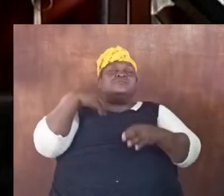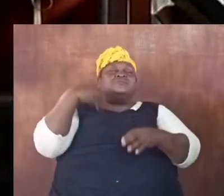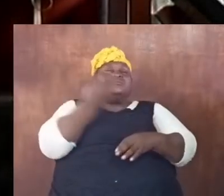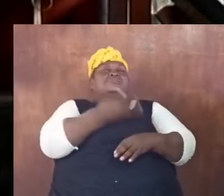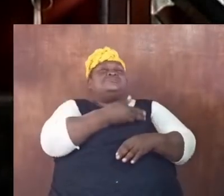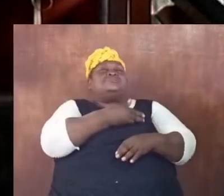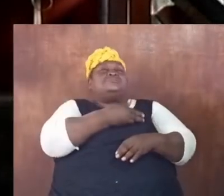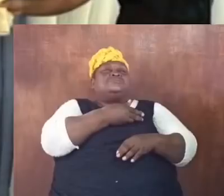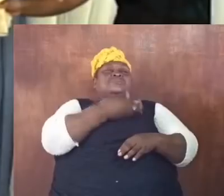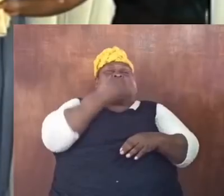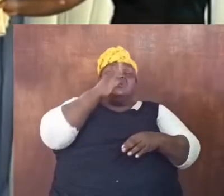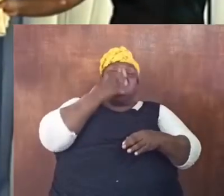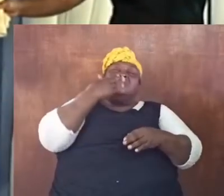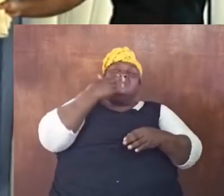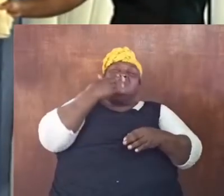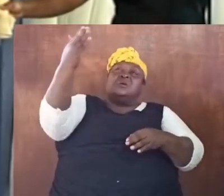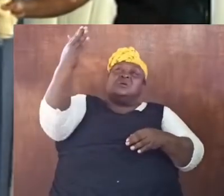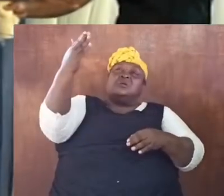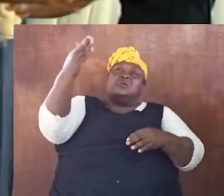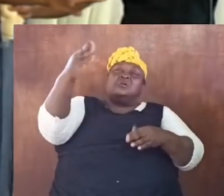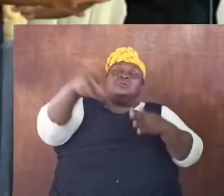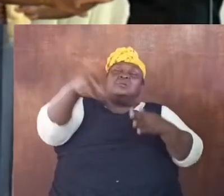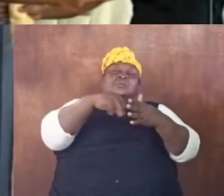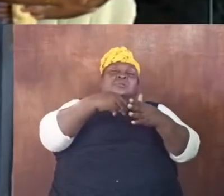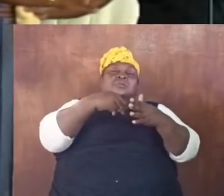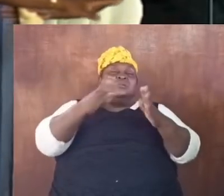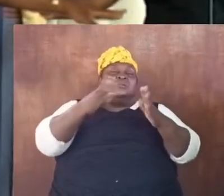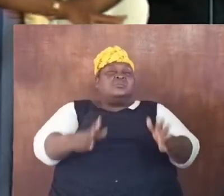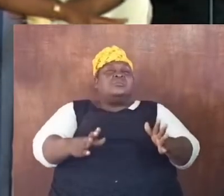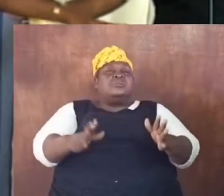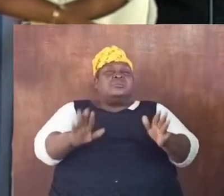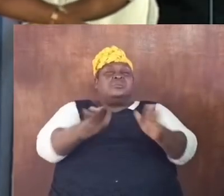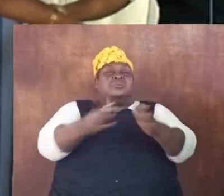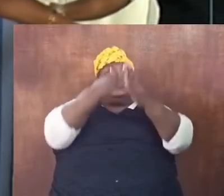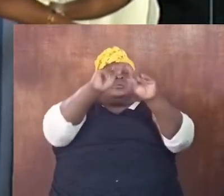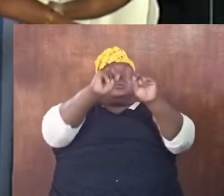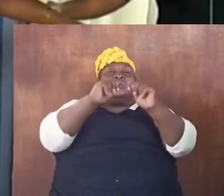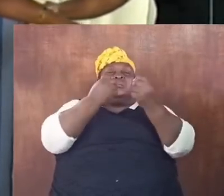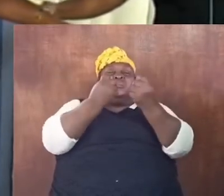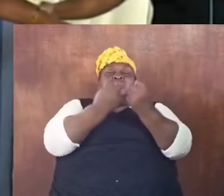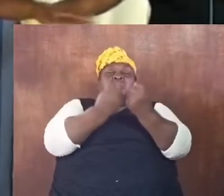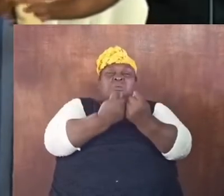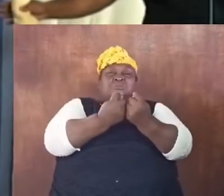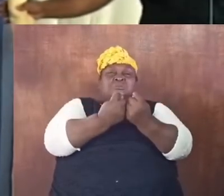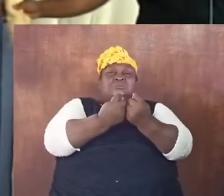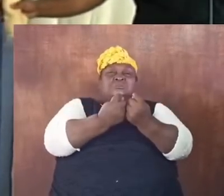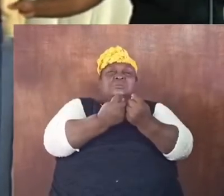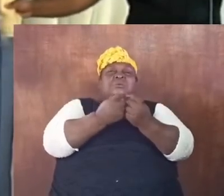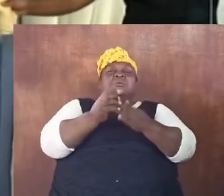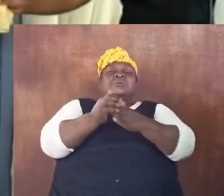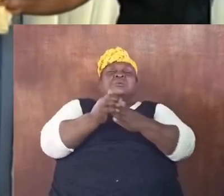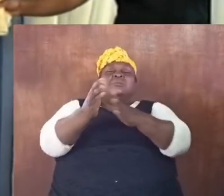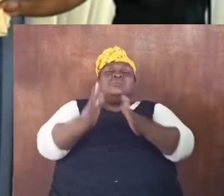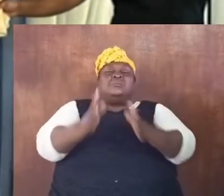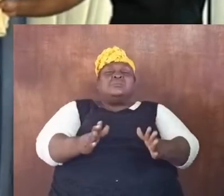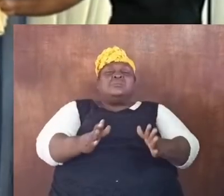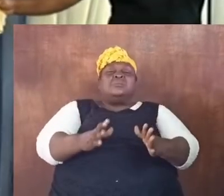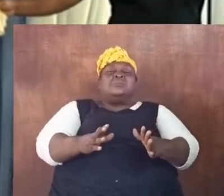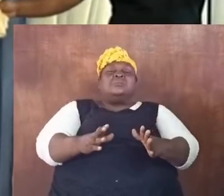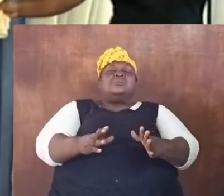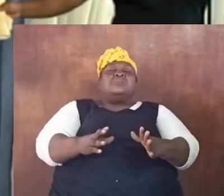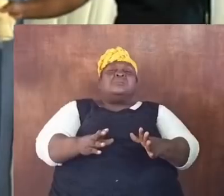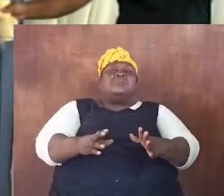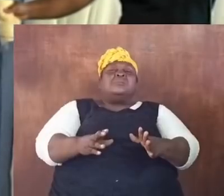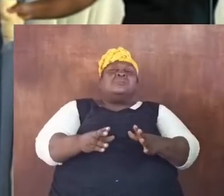God, we want to thank you for the musician, the praise team. Oh God, our leader, God, we put, oh